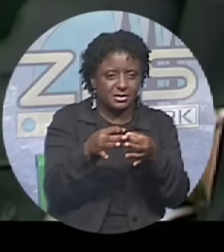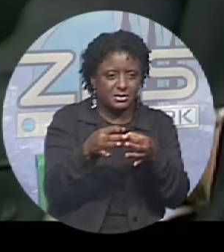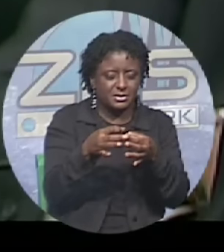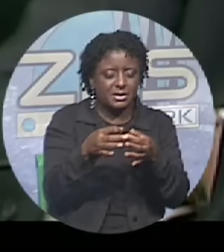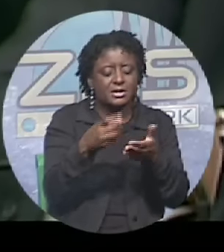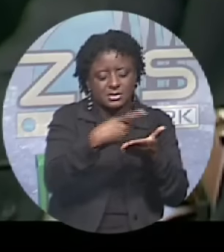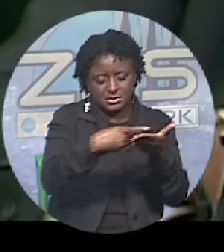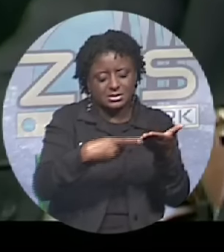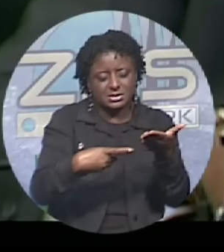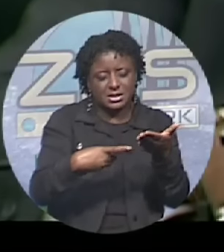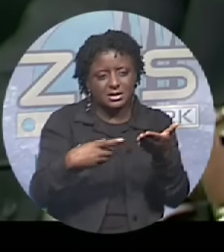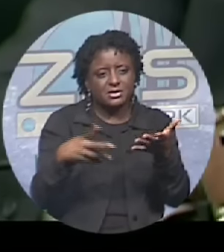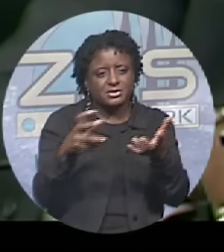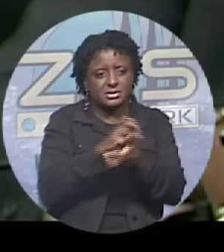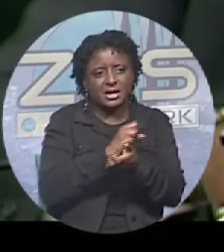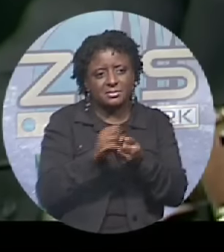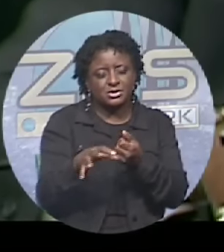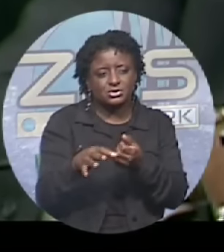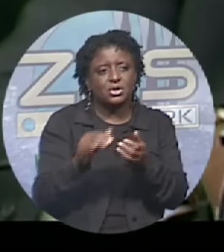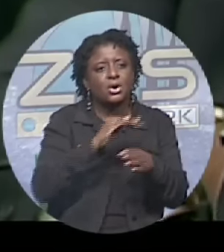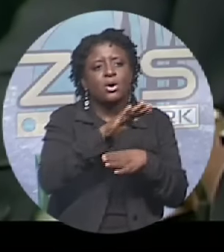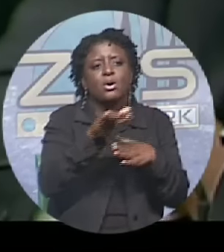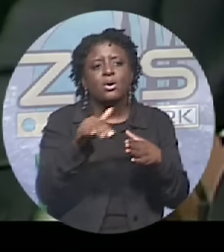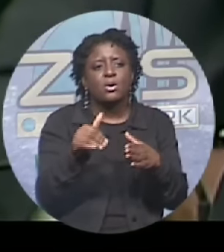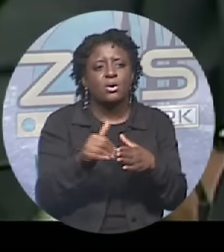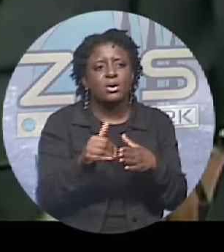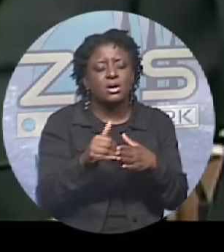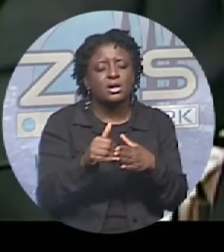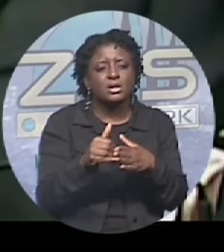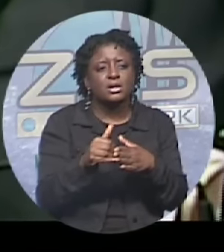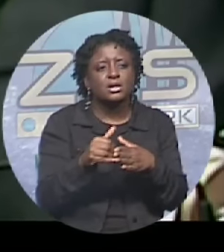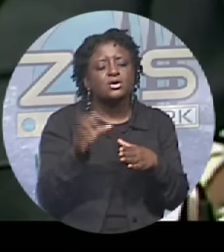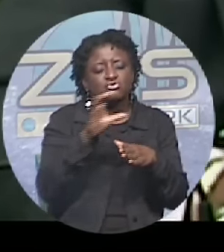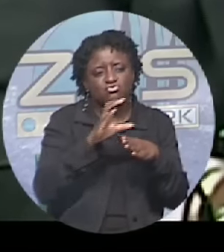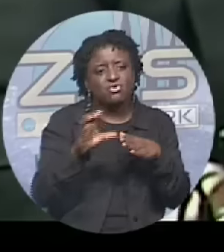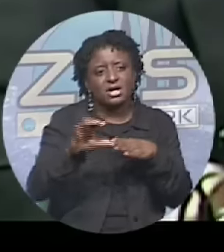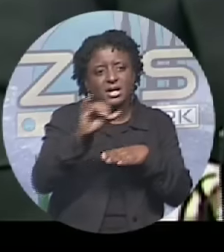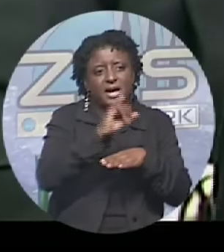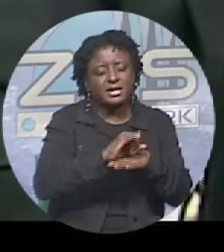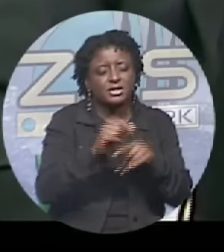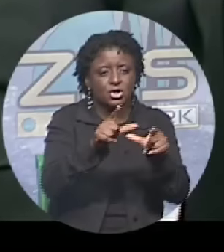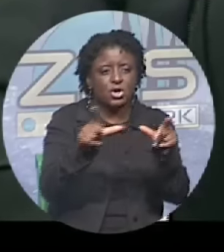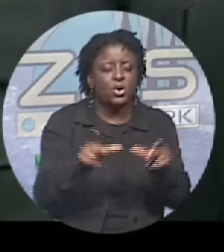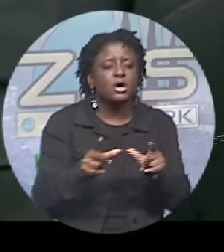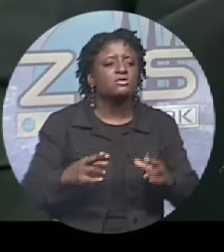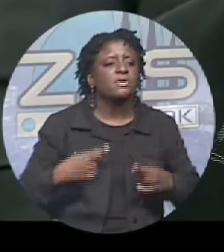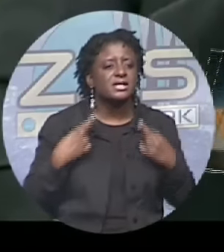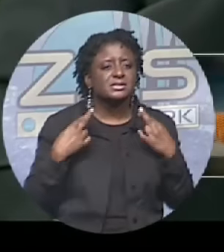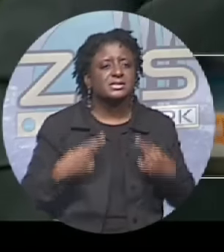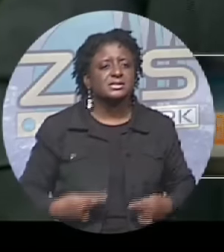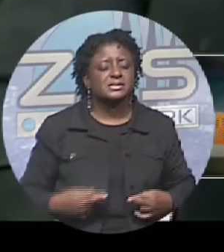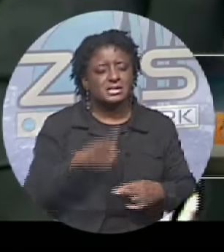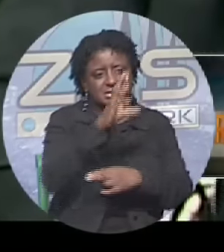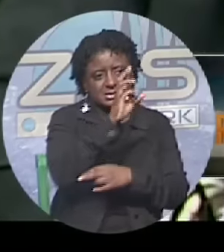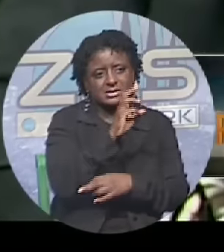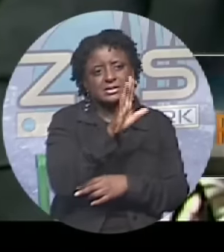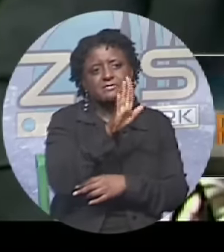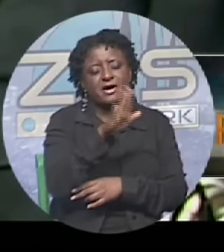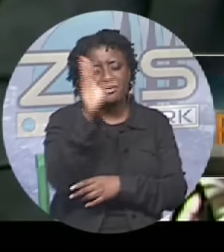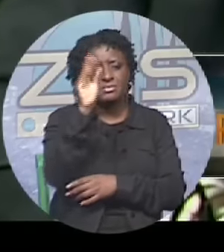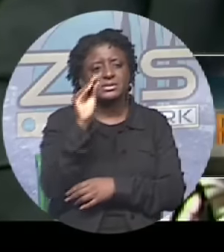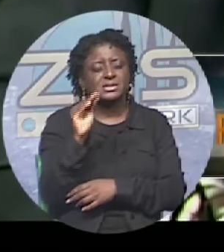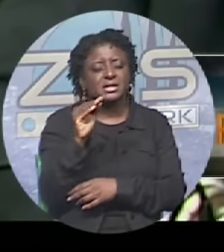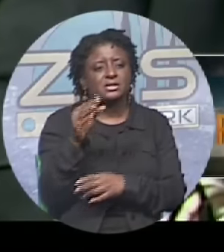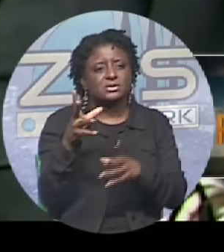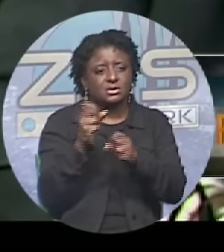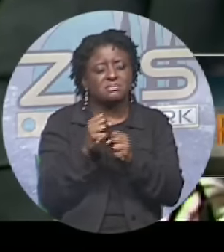preliminary reports. On Crooked Island, this is the report. Local residences, 65%